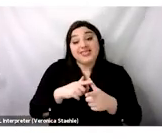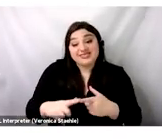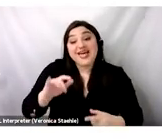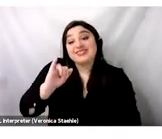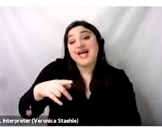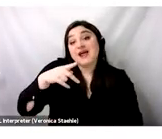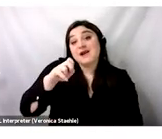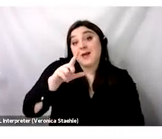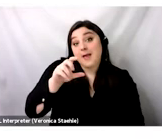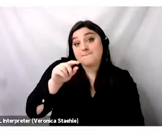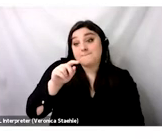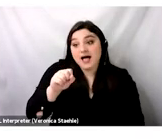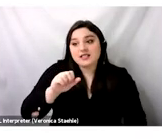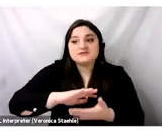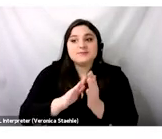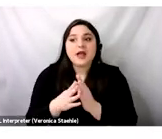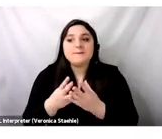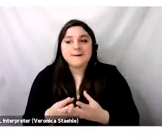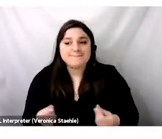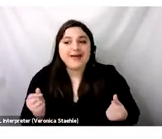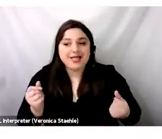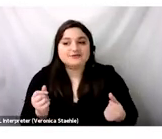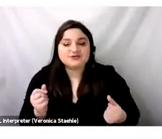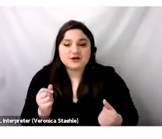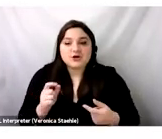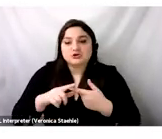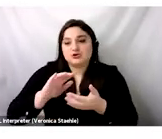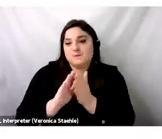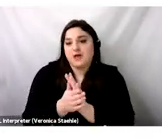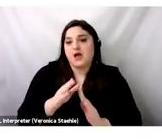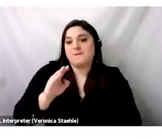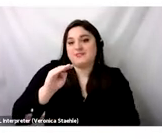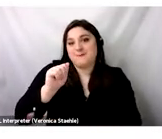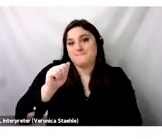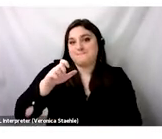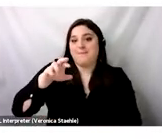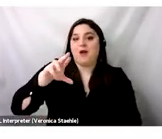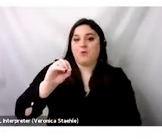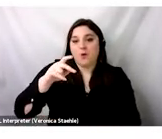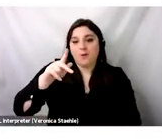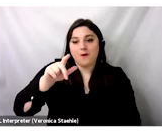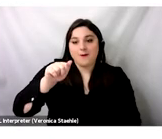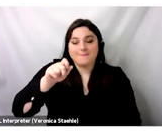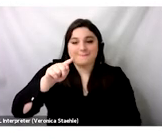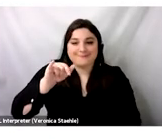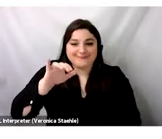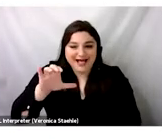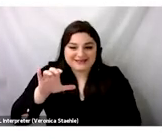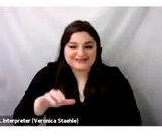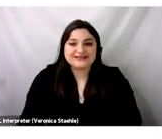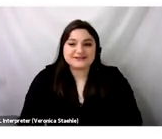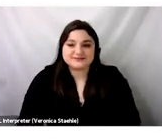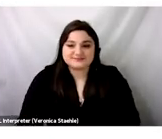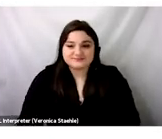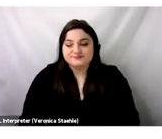terribly under-designed and poorly designed recycling system in this country and some other countries, although of course some other